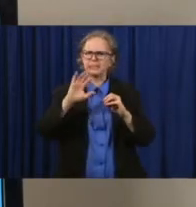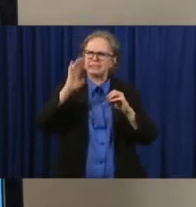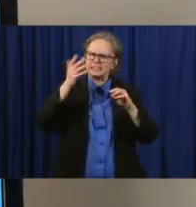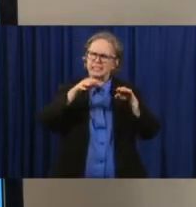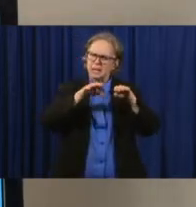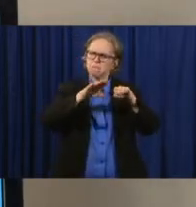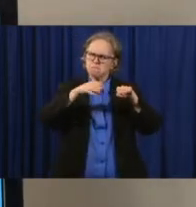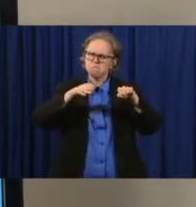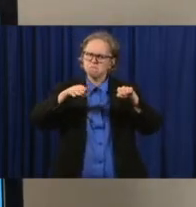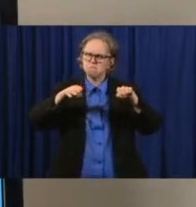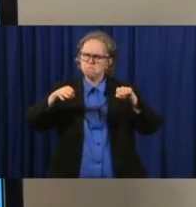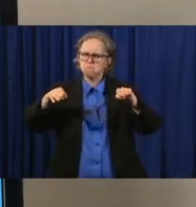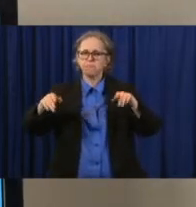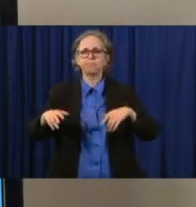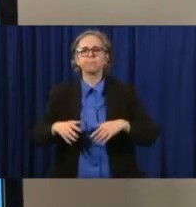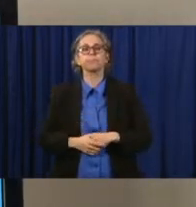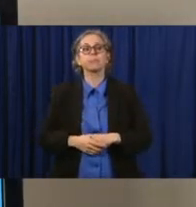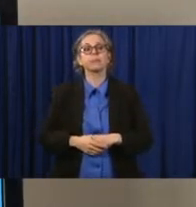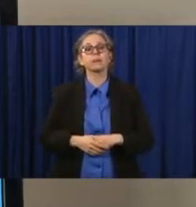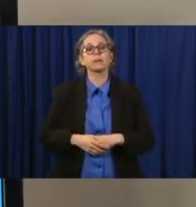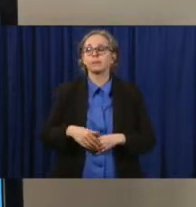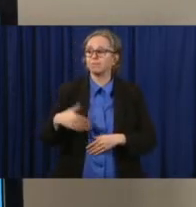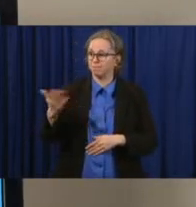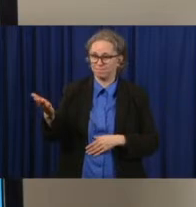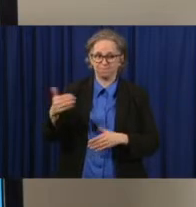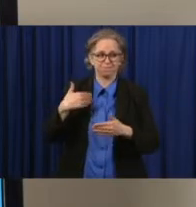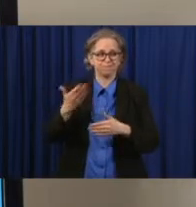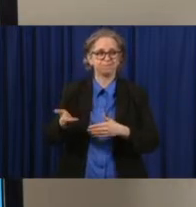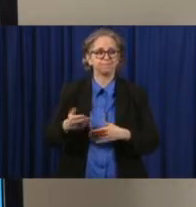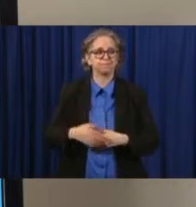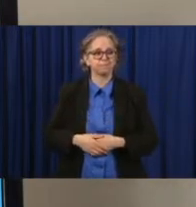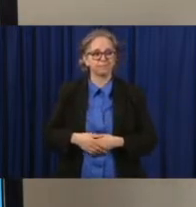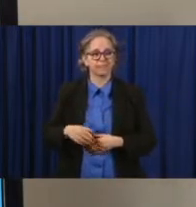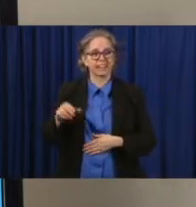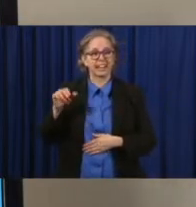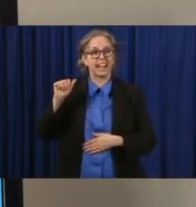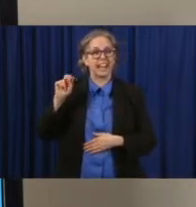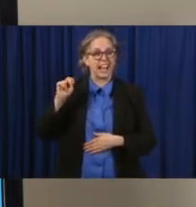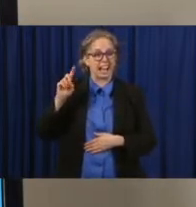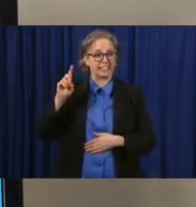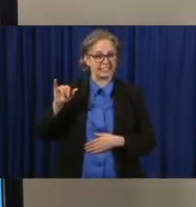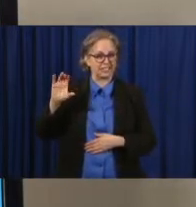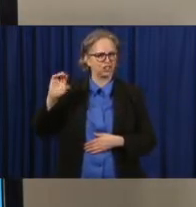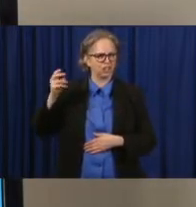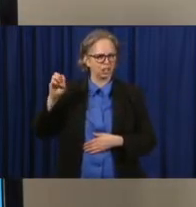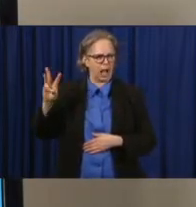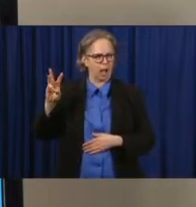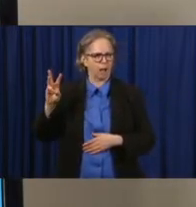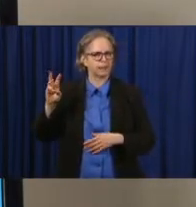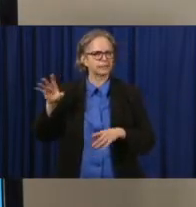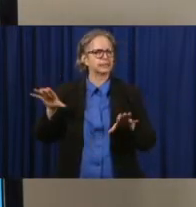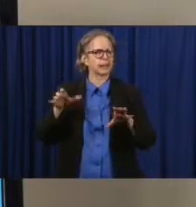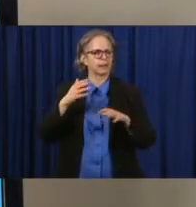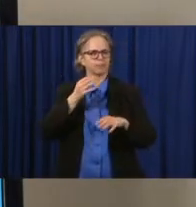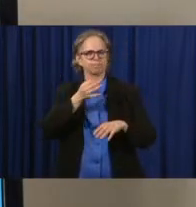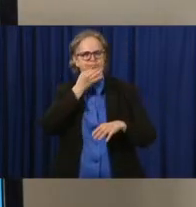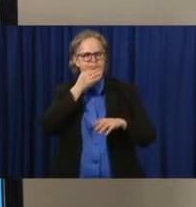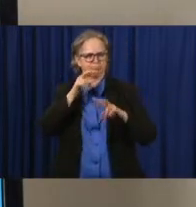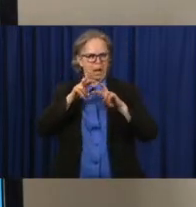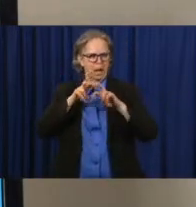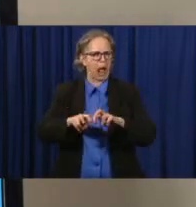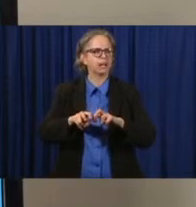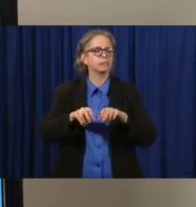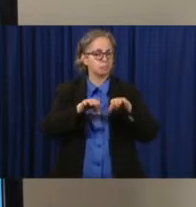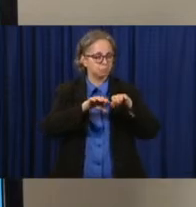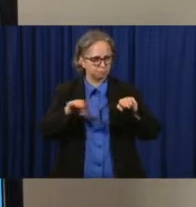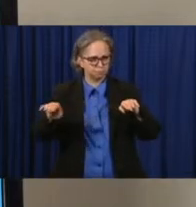we do, I overheard Andy Chow giving an analysis. We really are not seeing a lot different. This is a plateau,